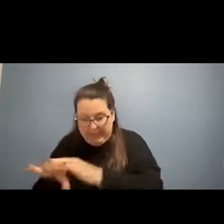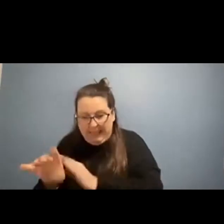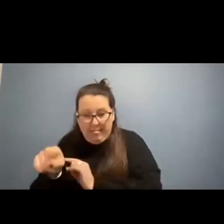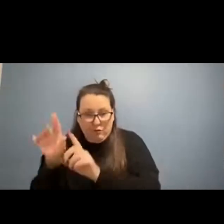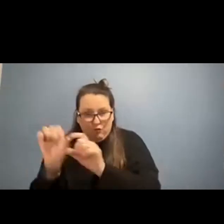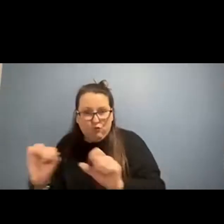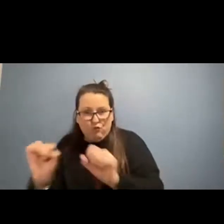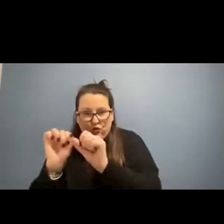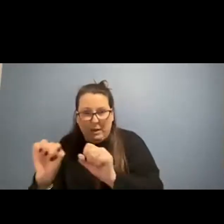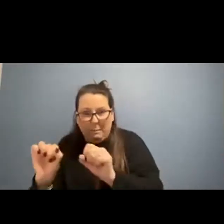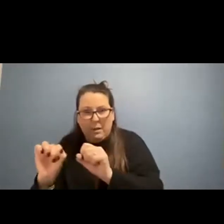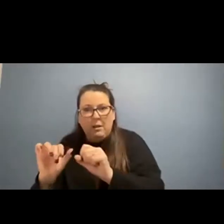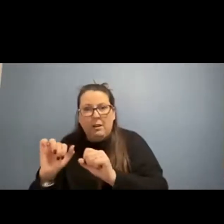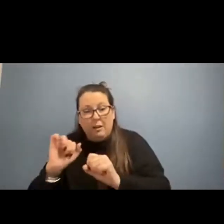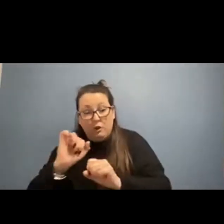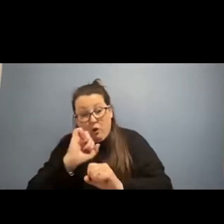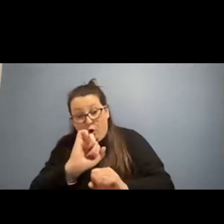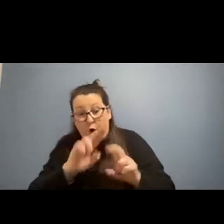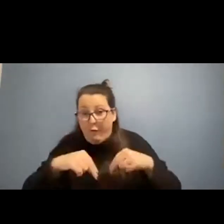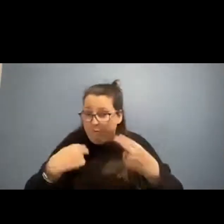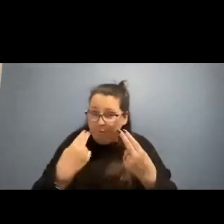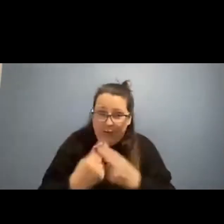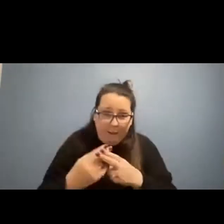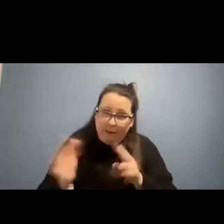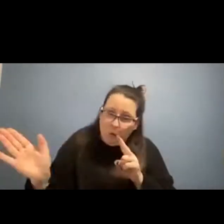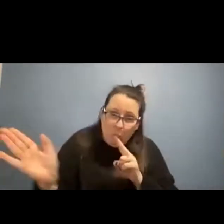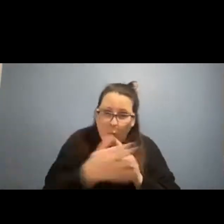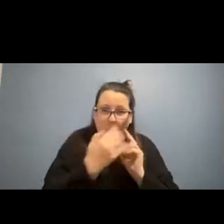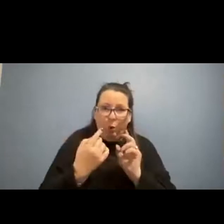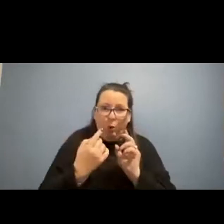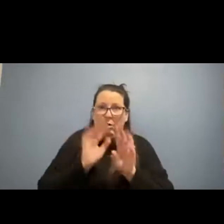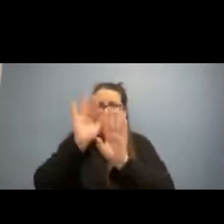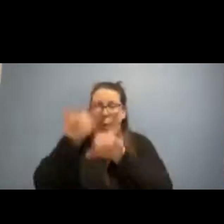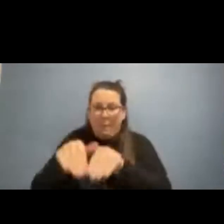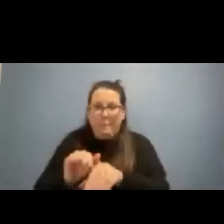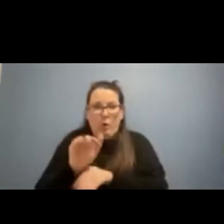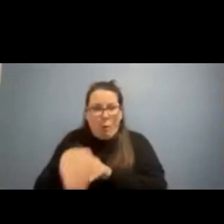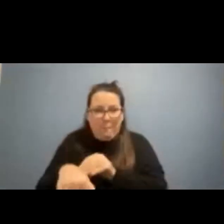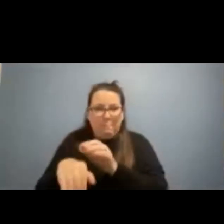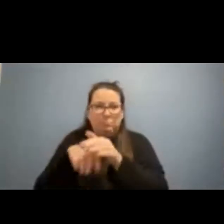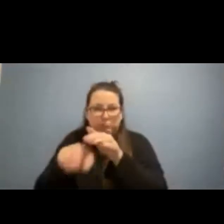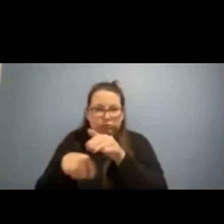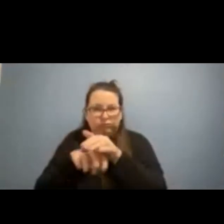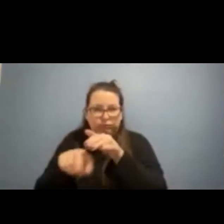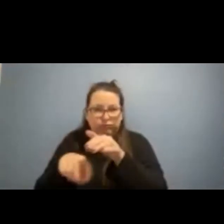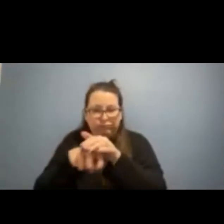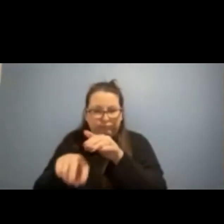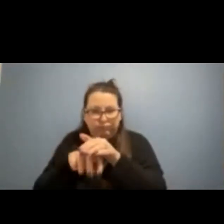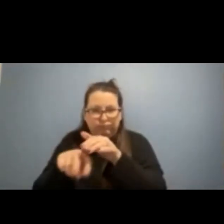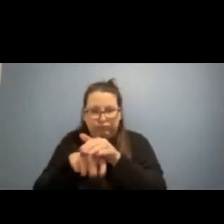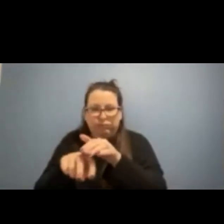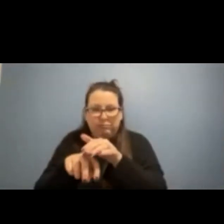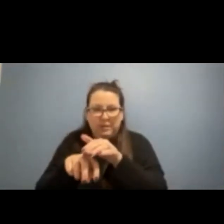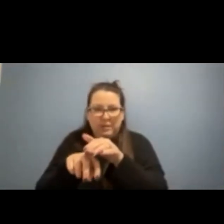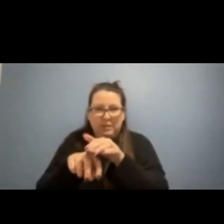Her whole family are isolating as tier 1 contacts and told they will receive calls, but they haven't yet received